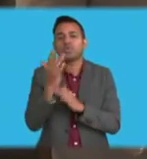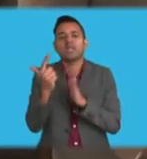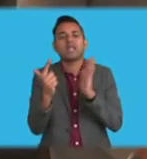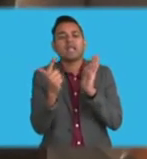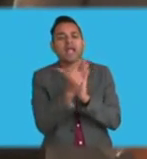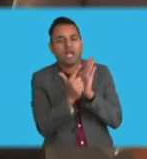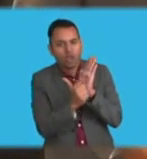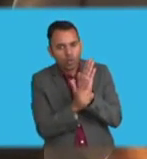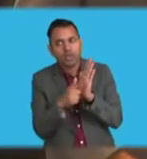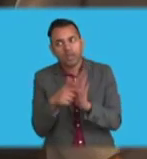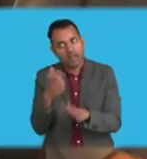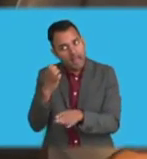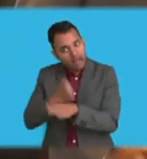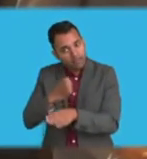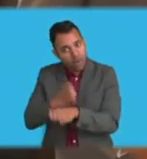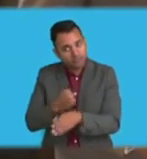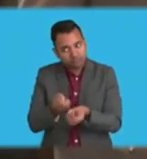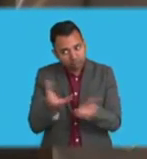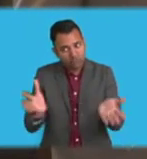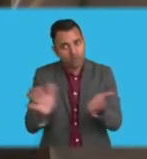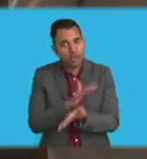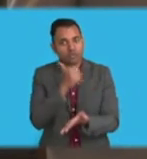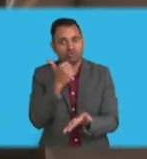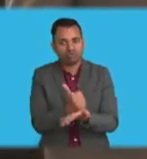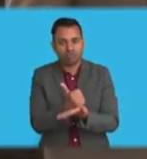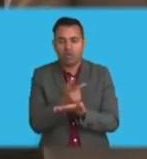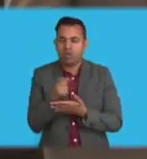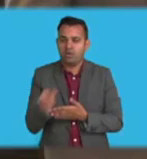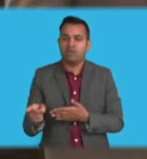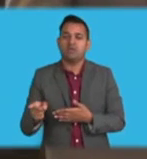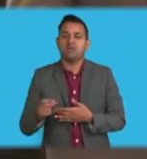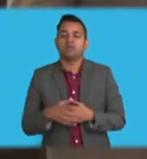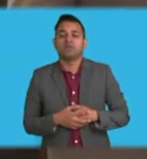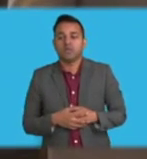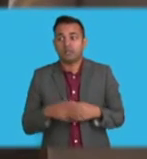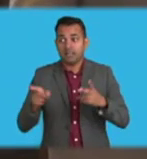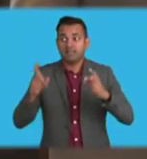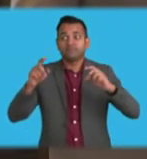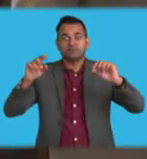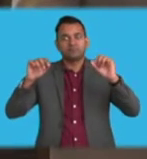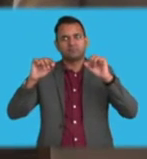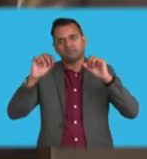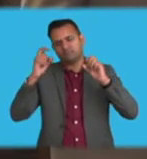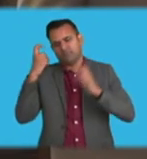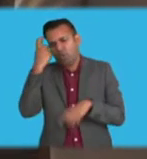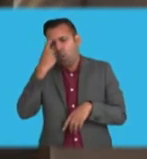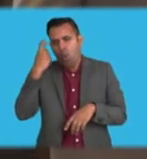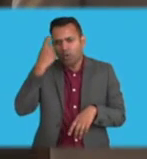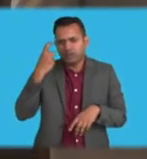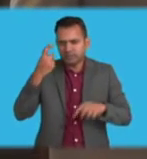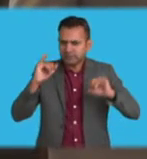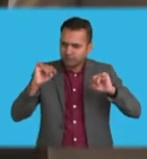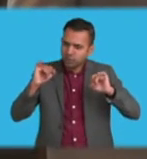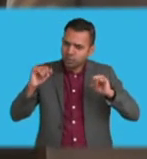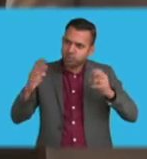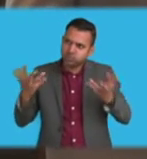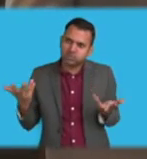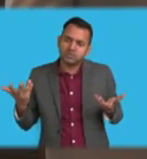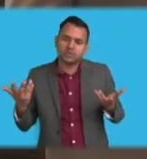Center. There's one particular major concern that we have. One of the biggest problems that we have globally now is the trafficking of human